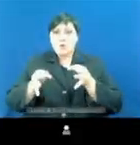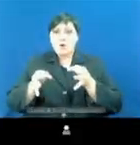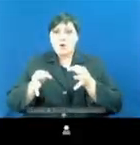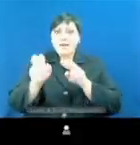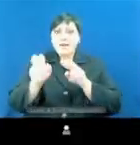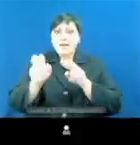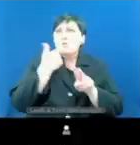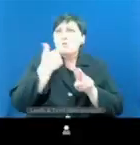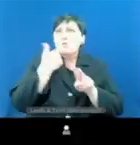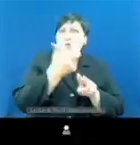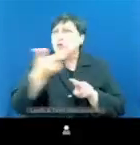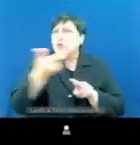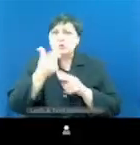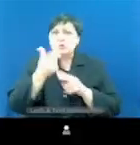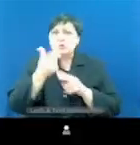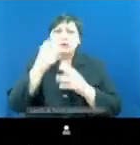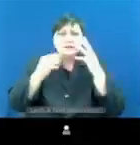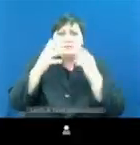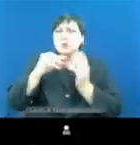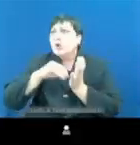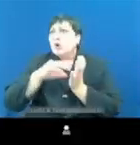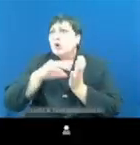court by experiencing it.